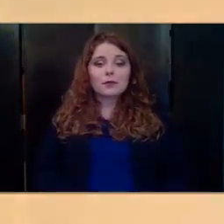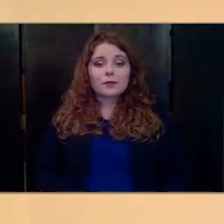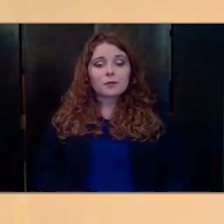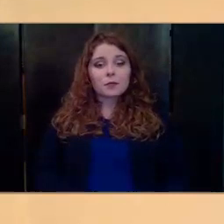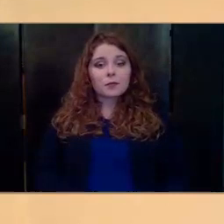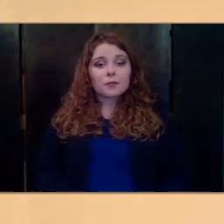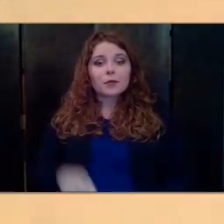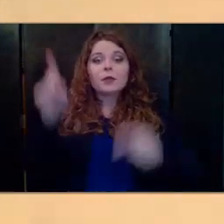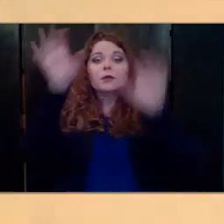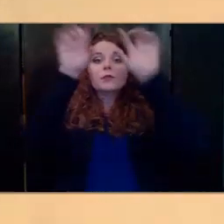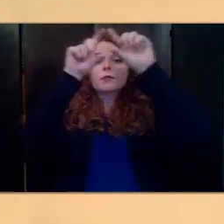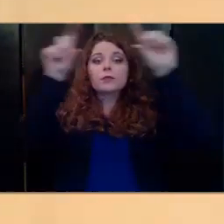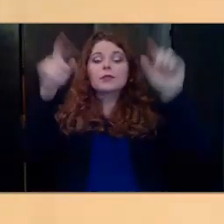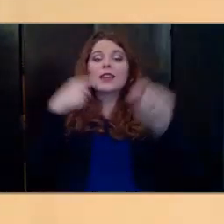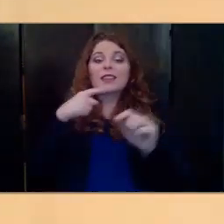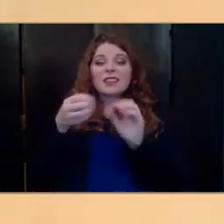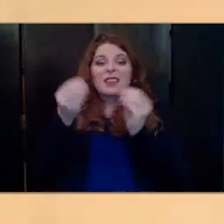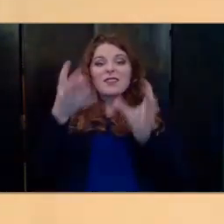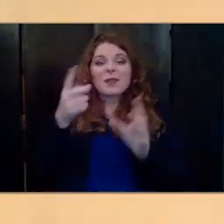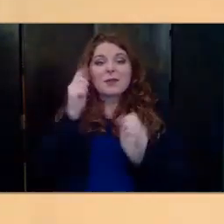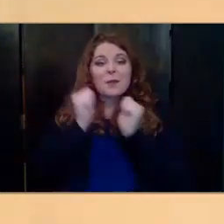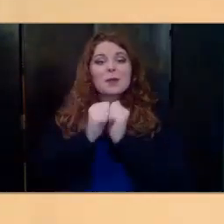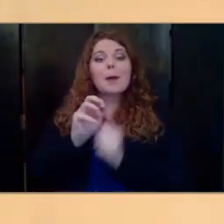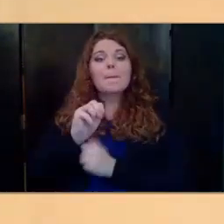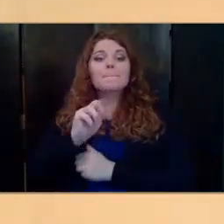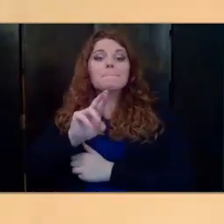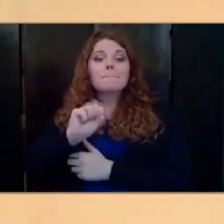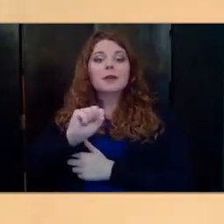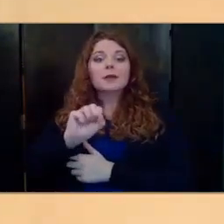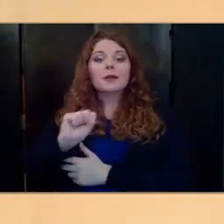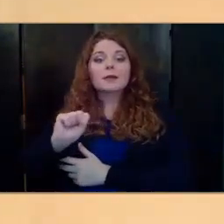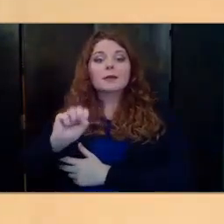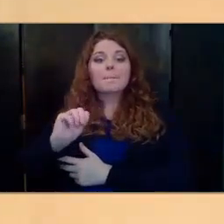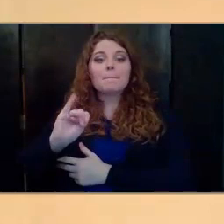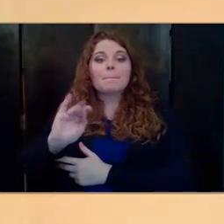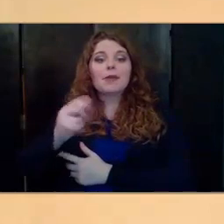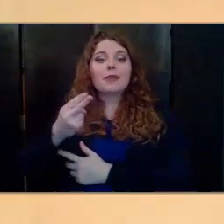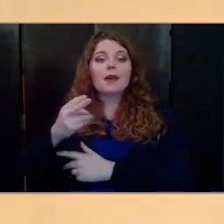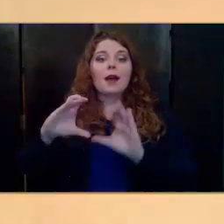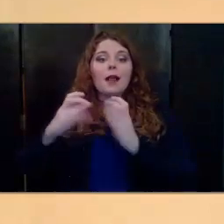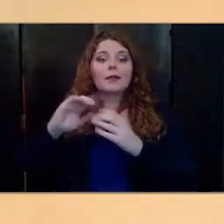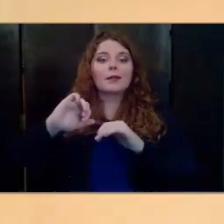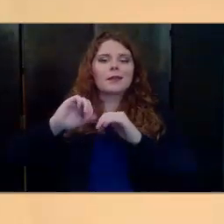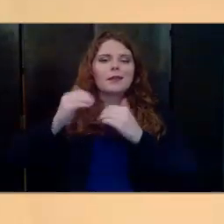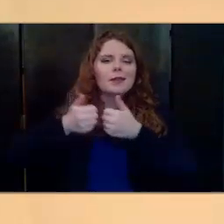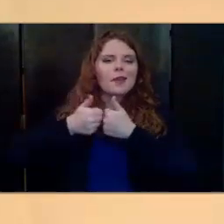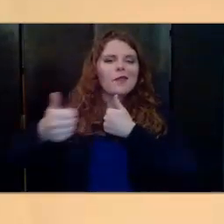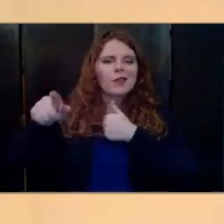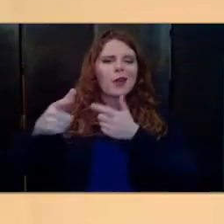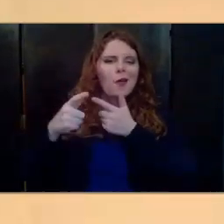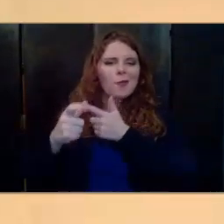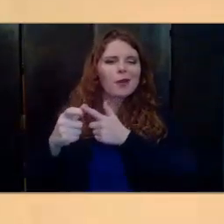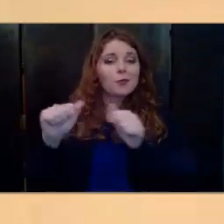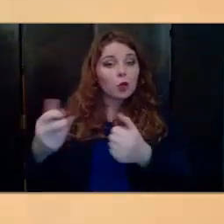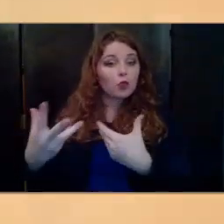us to give information on Ms. Smith's class and the distance that they were running. So that would be something we could incorporate in